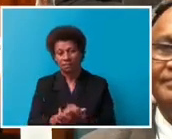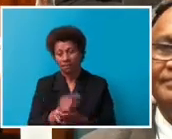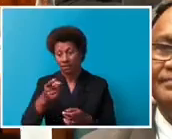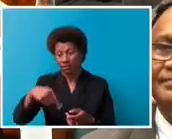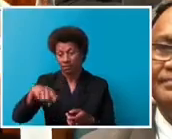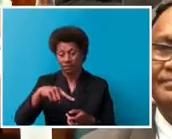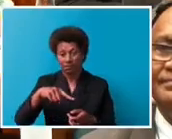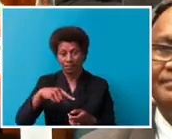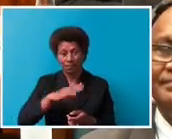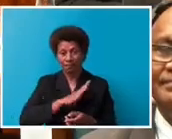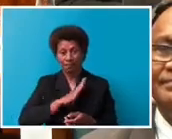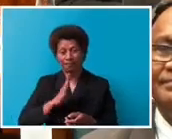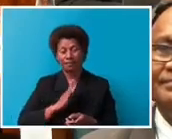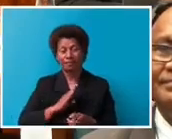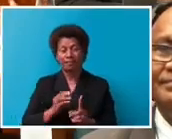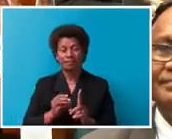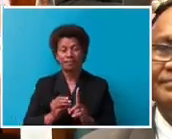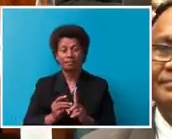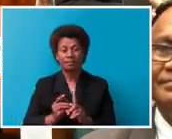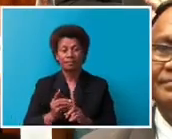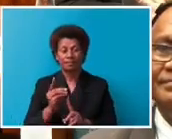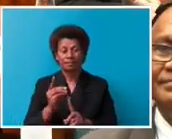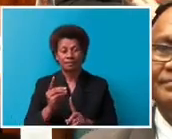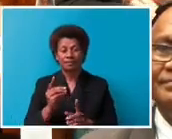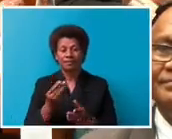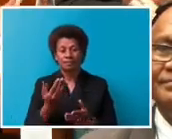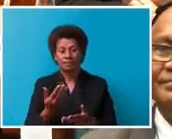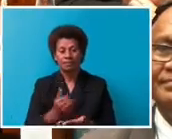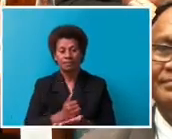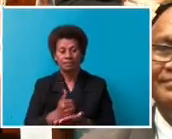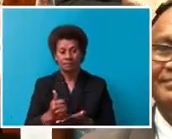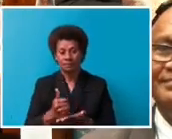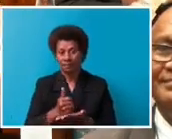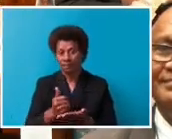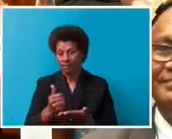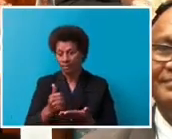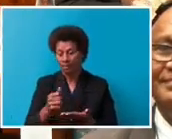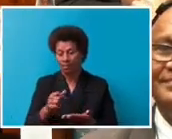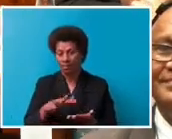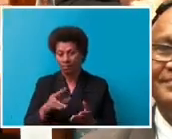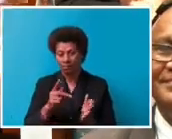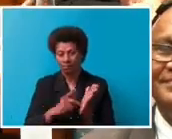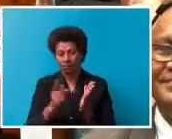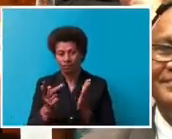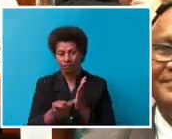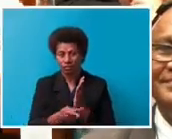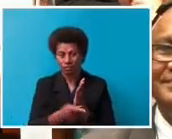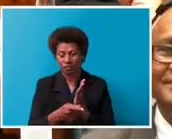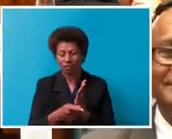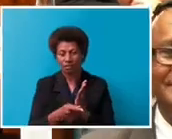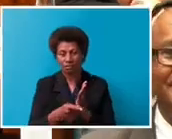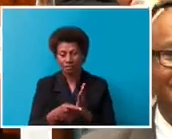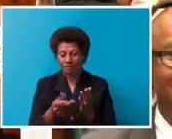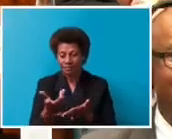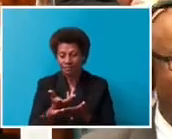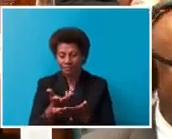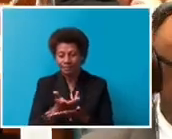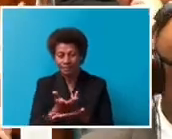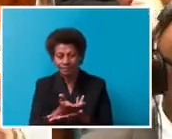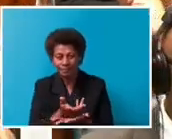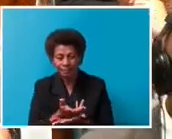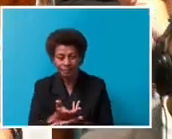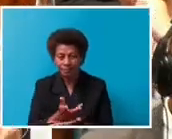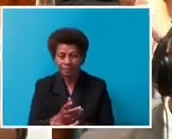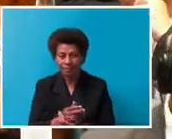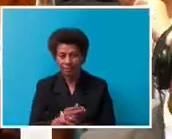Speaker, we are looking at that, a number of potential projects are being negotiated. In the